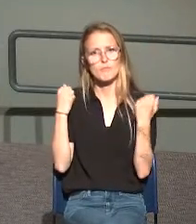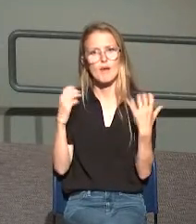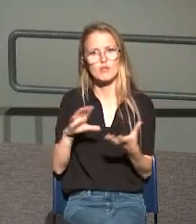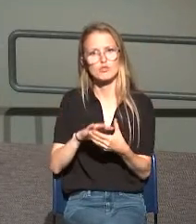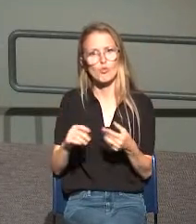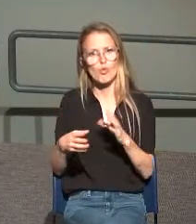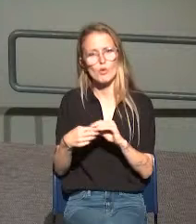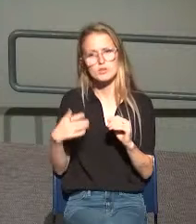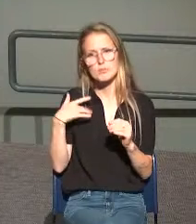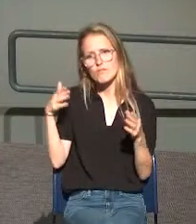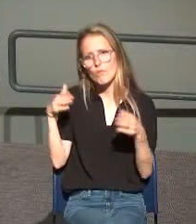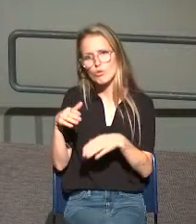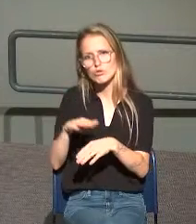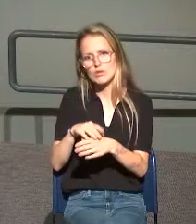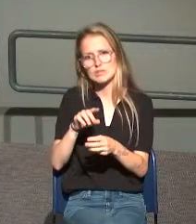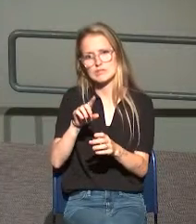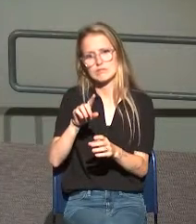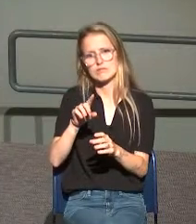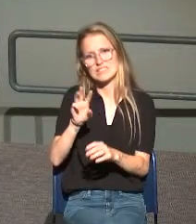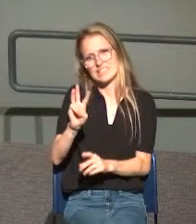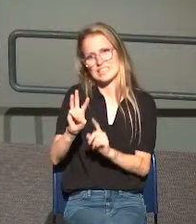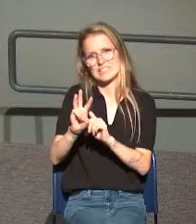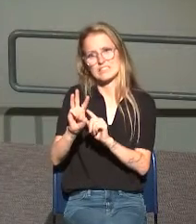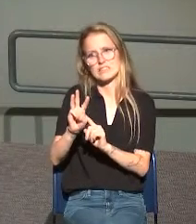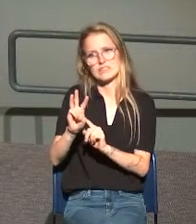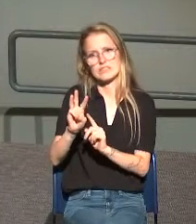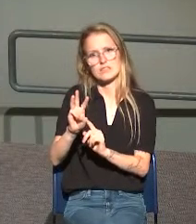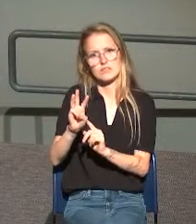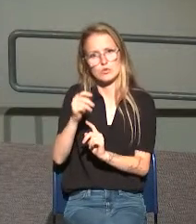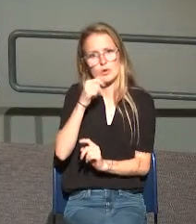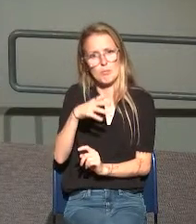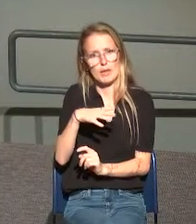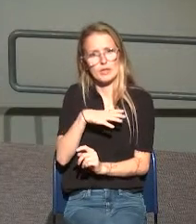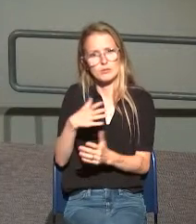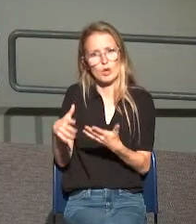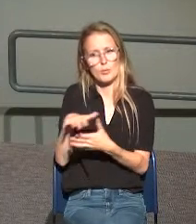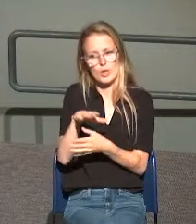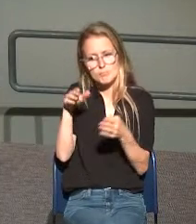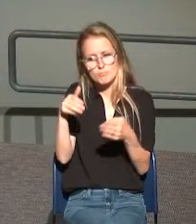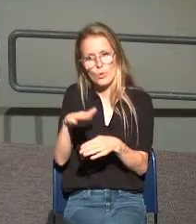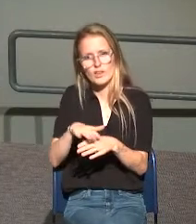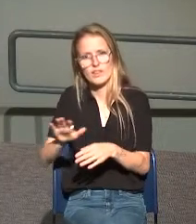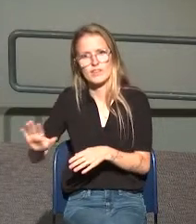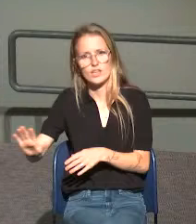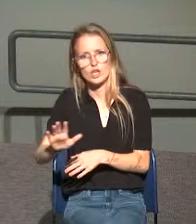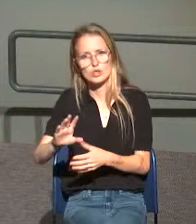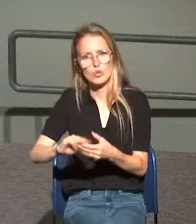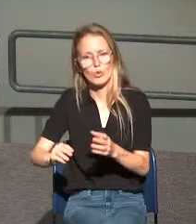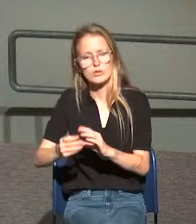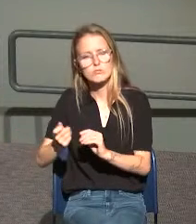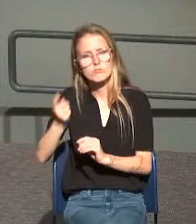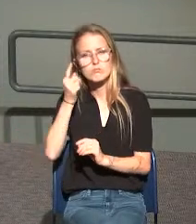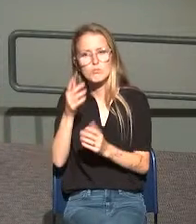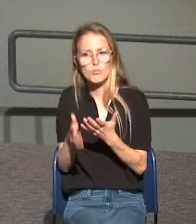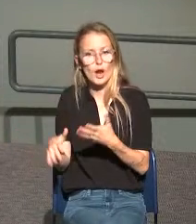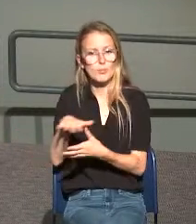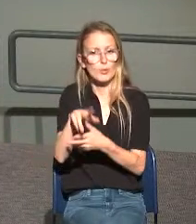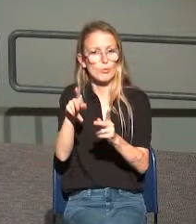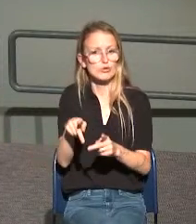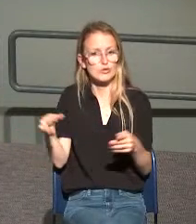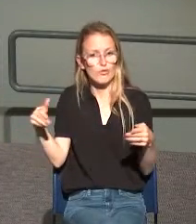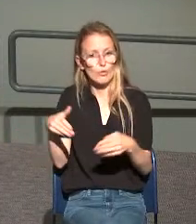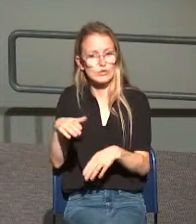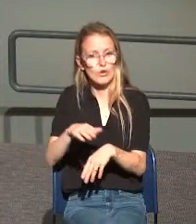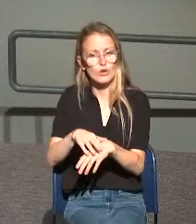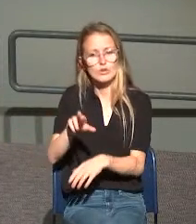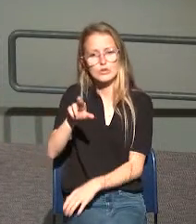on 6 individuals for the most part. And I want to get to as many of them as we can, but the person you focus on the most, understandably so,